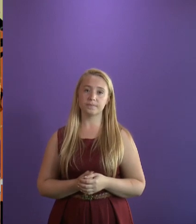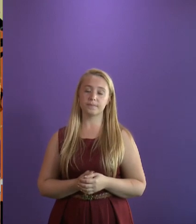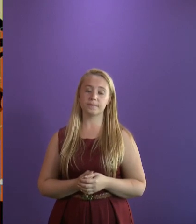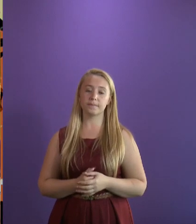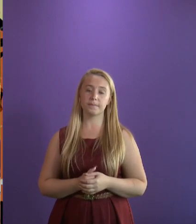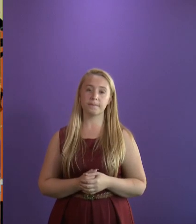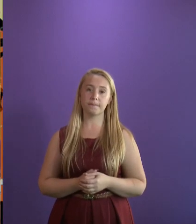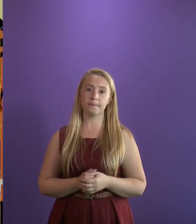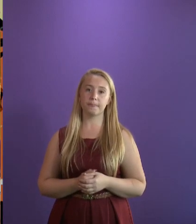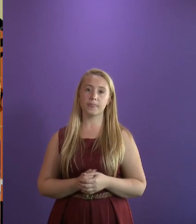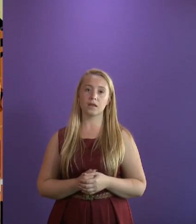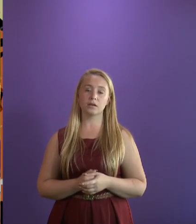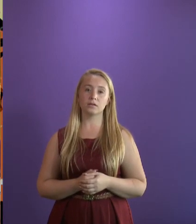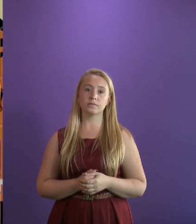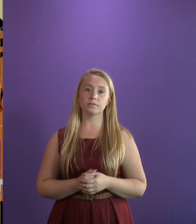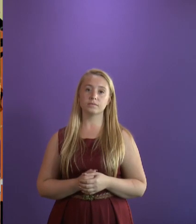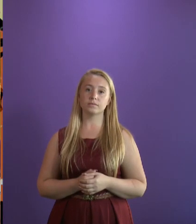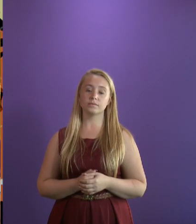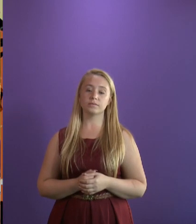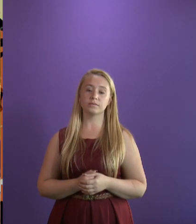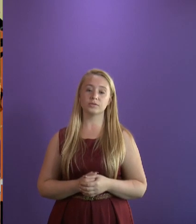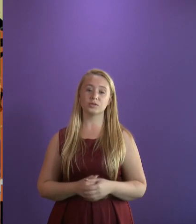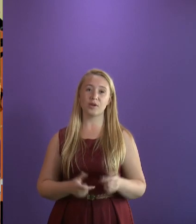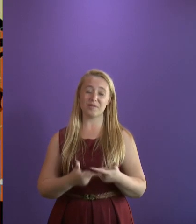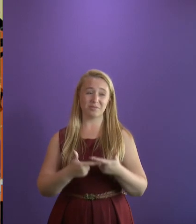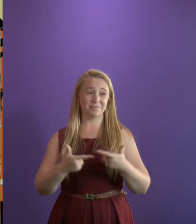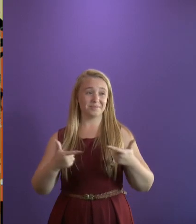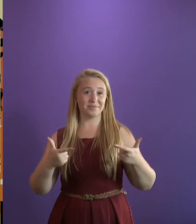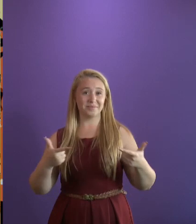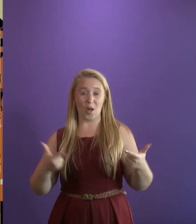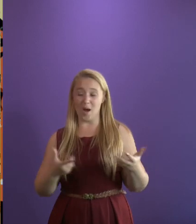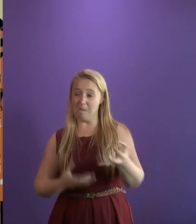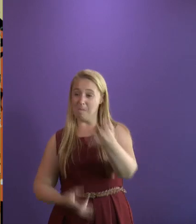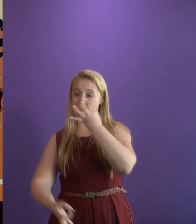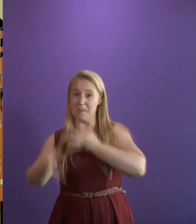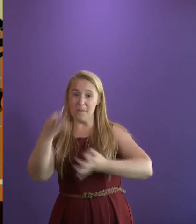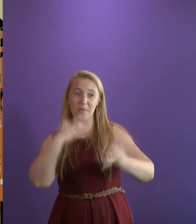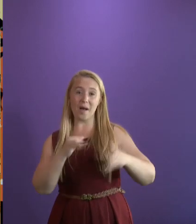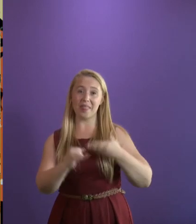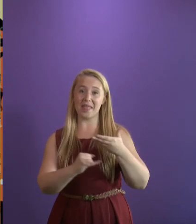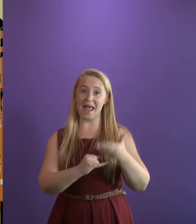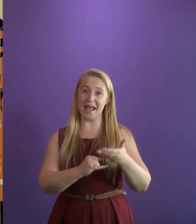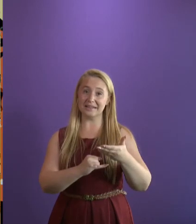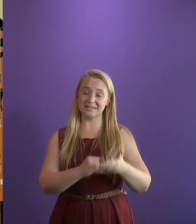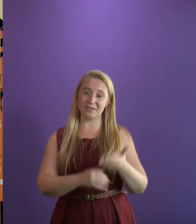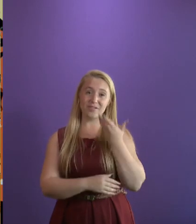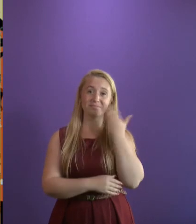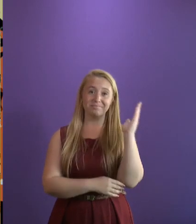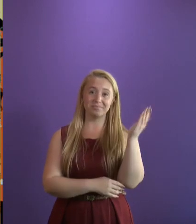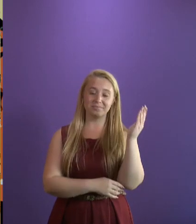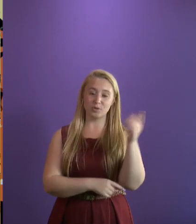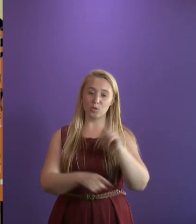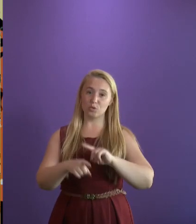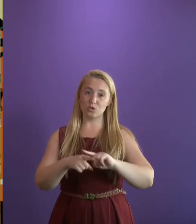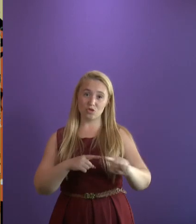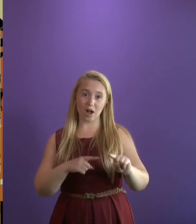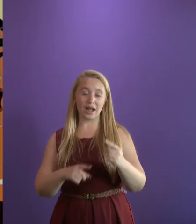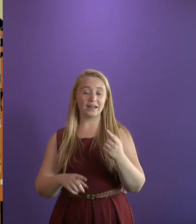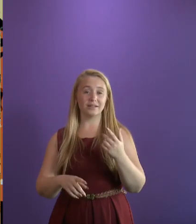Right. As always in these sessions, lots of questions start to come in towards the end of the session. So I'm going to try very hard